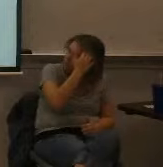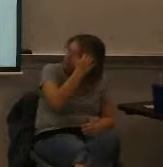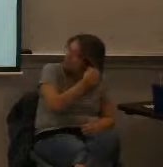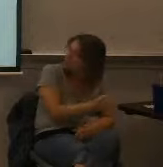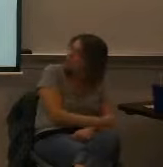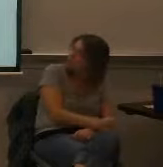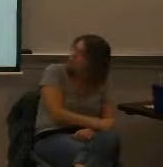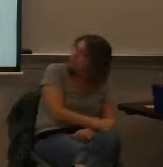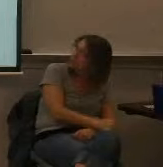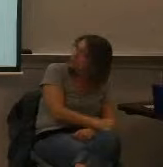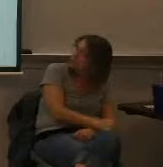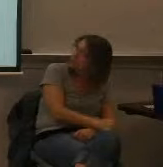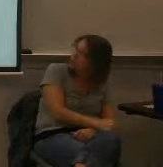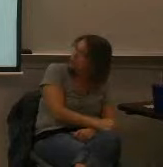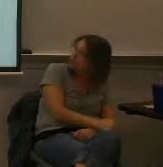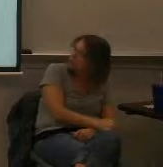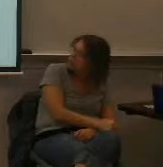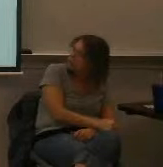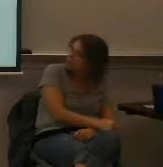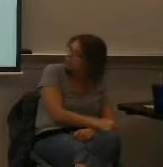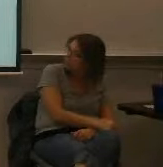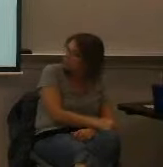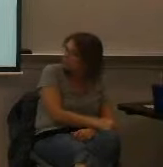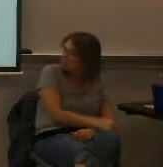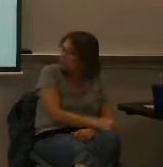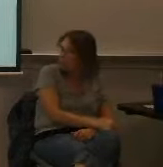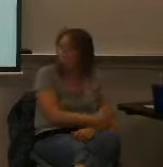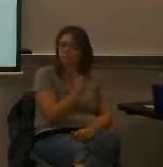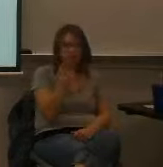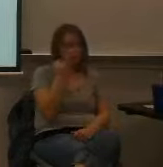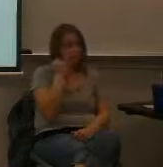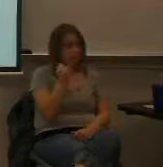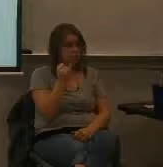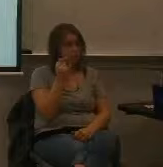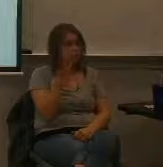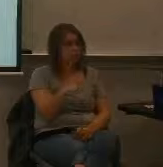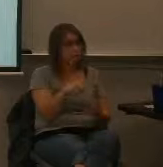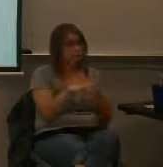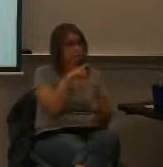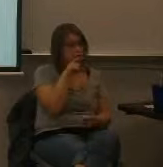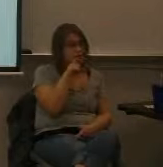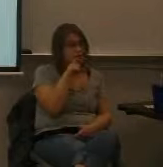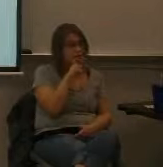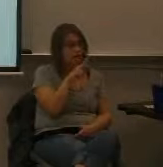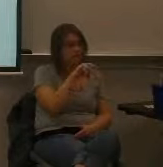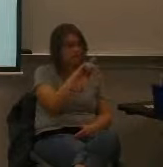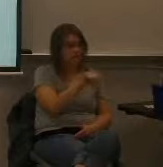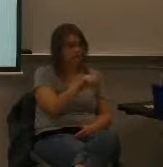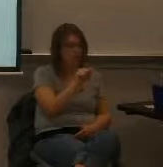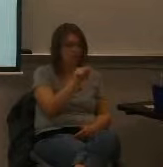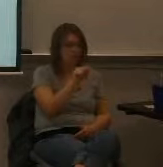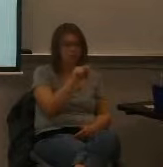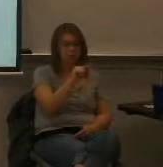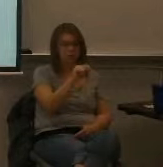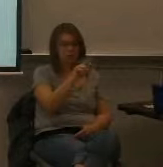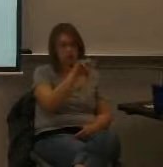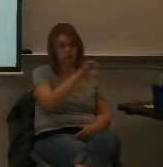And this idea has been taken into the dry valley Antarctic streams with the algal communities